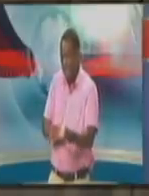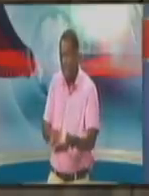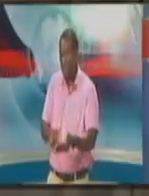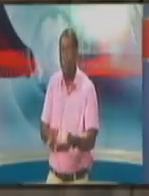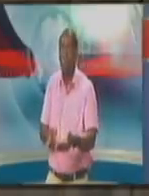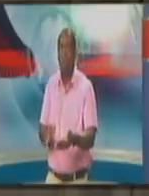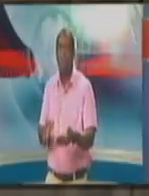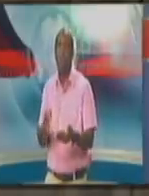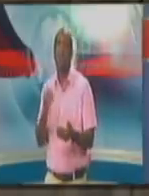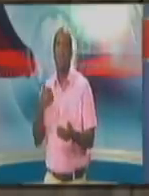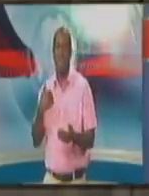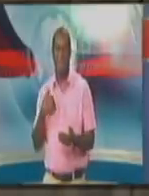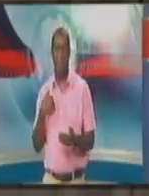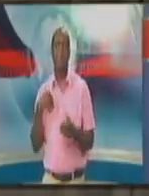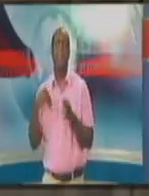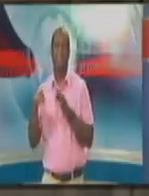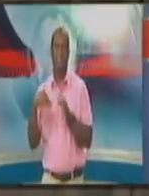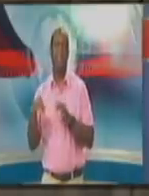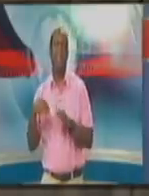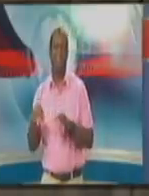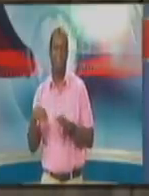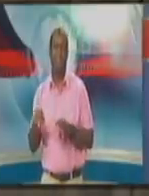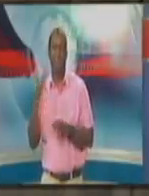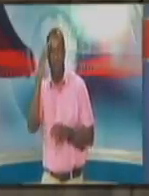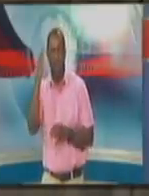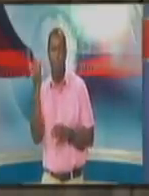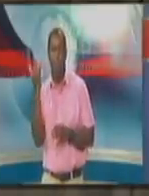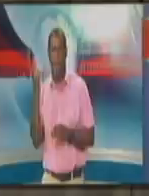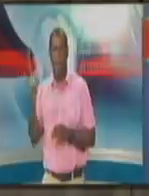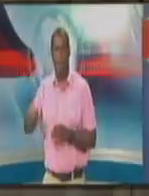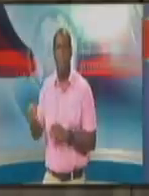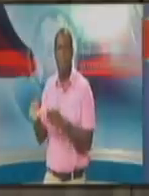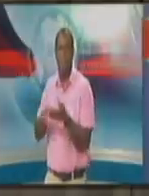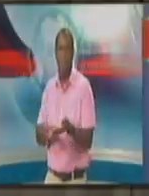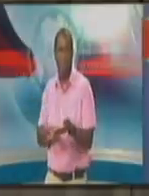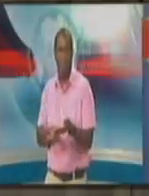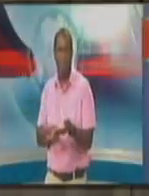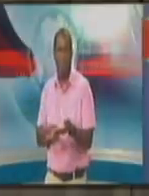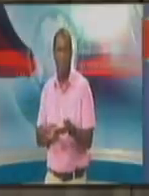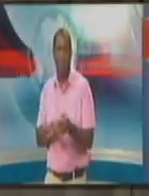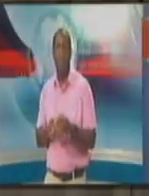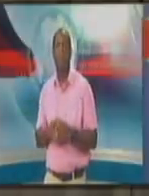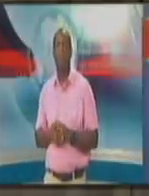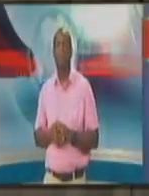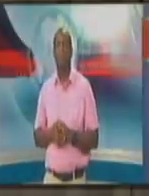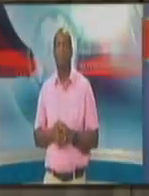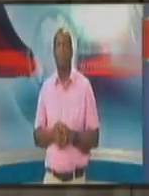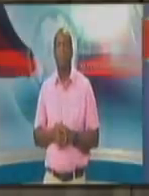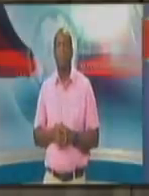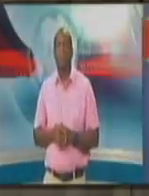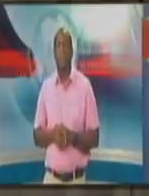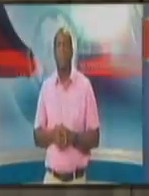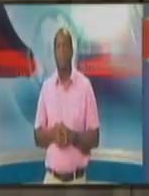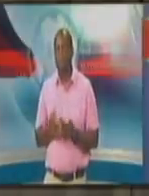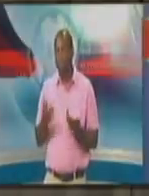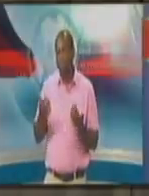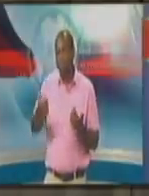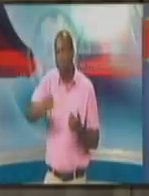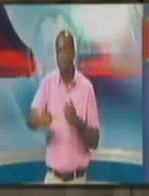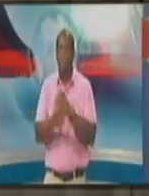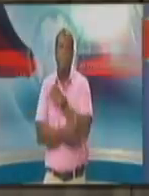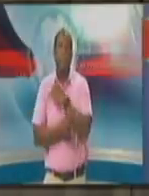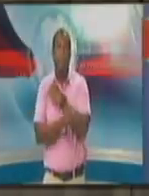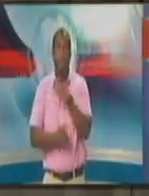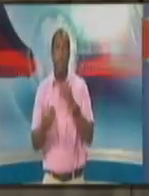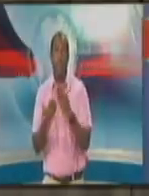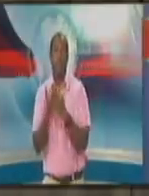out COVID since then. So in a country that is not doing a lot of that, for instance, in any country, when you have a new